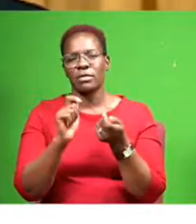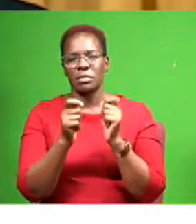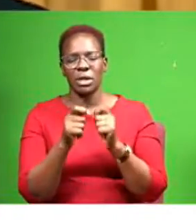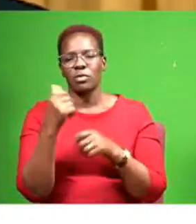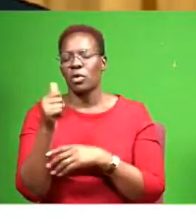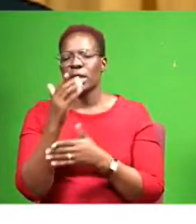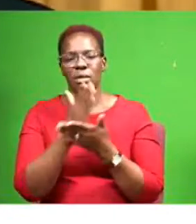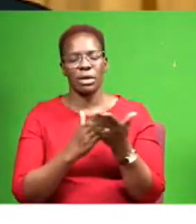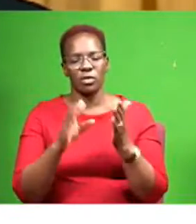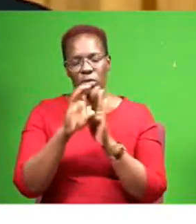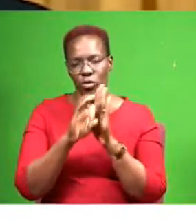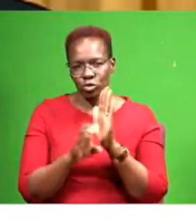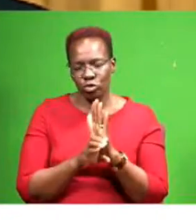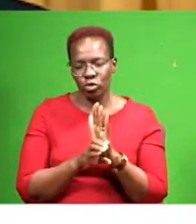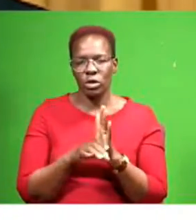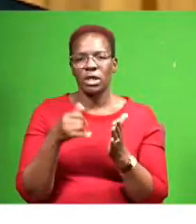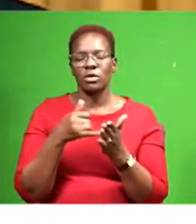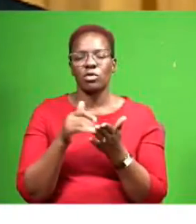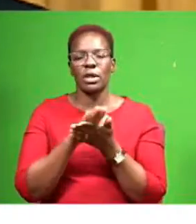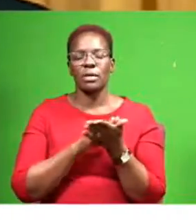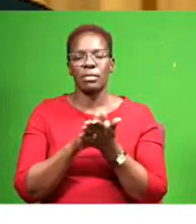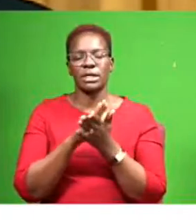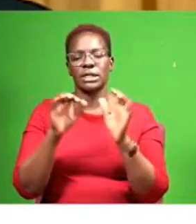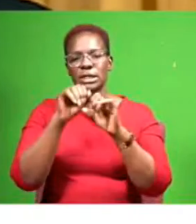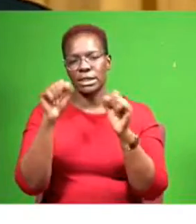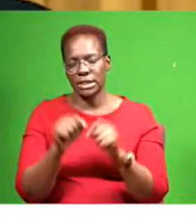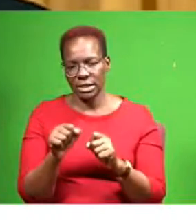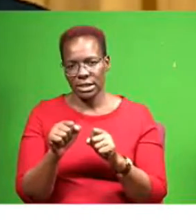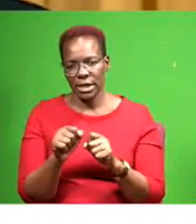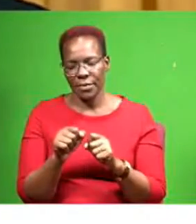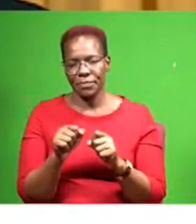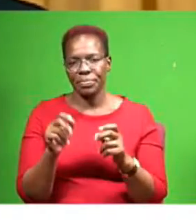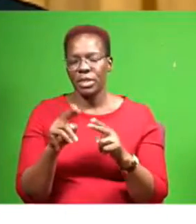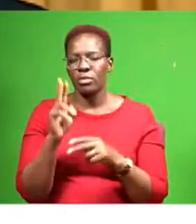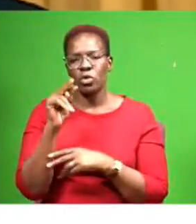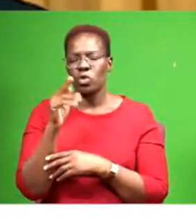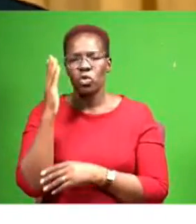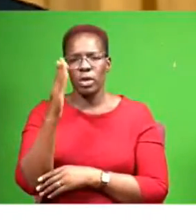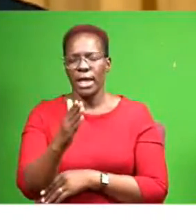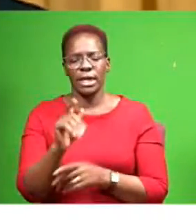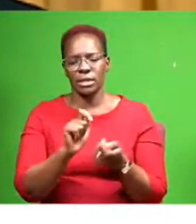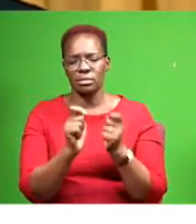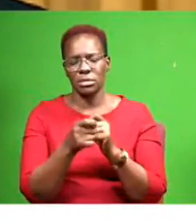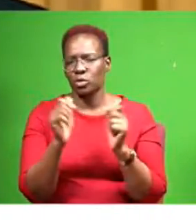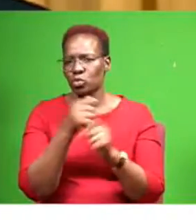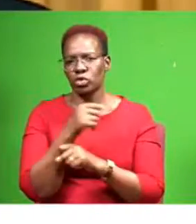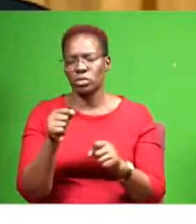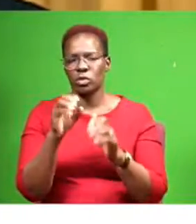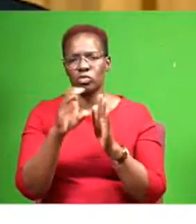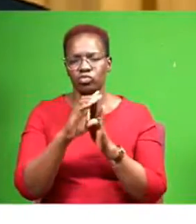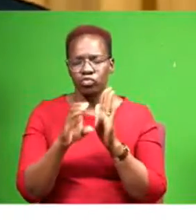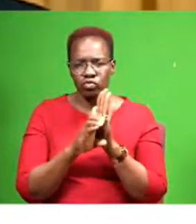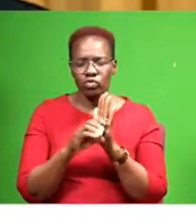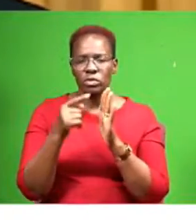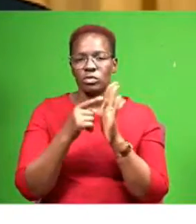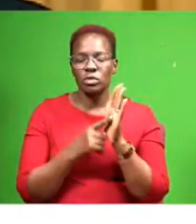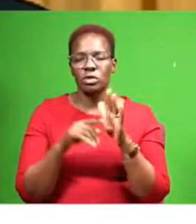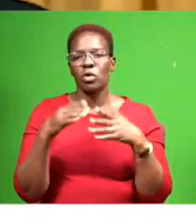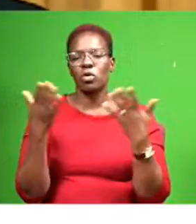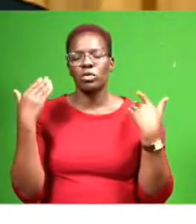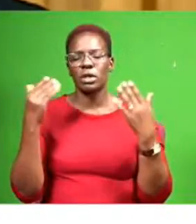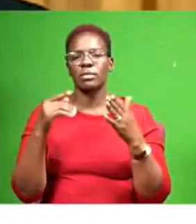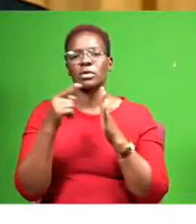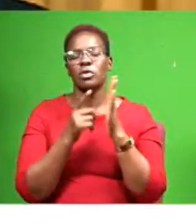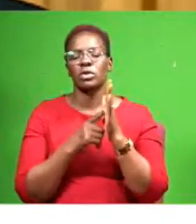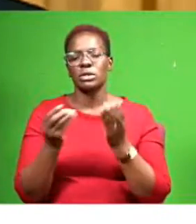of the Constitution, including the basic structure, and no express and amendable constitutional provisions or eternity clauses have